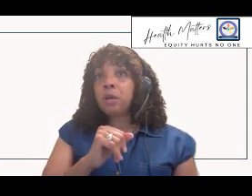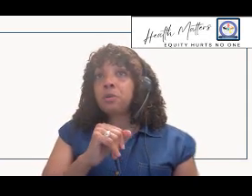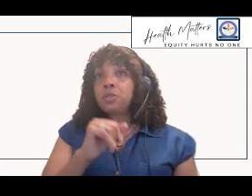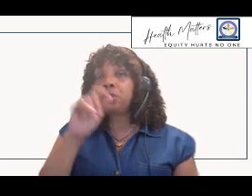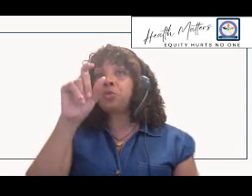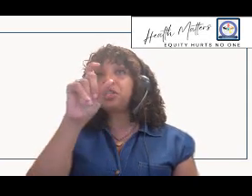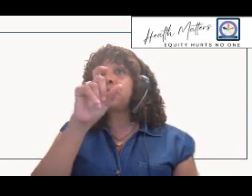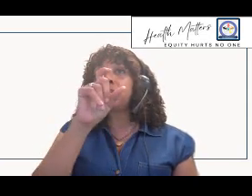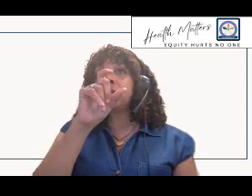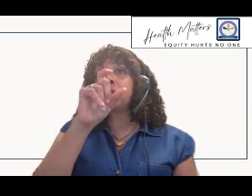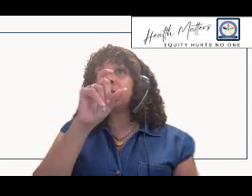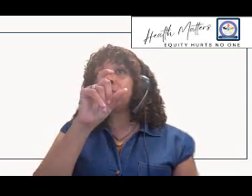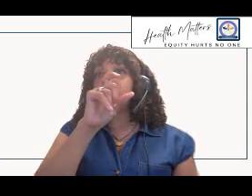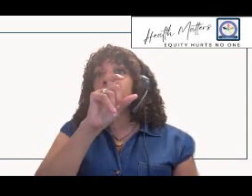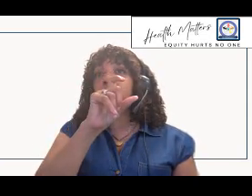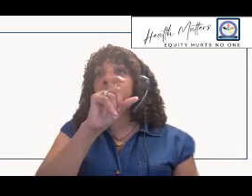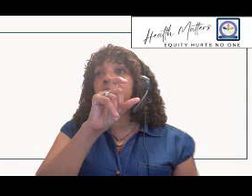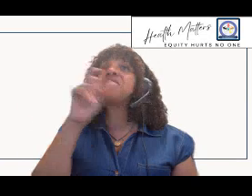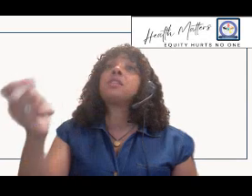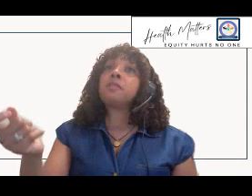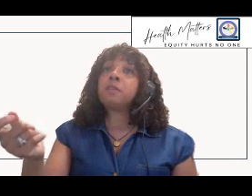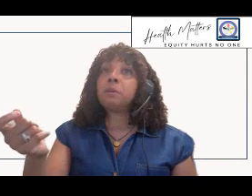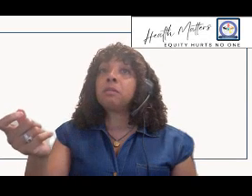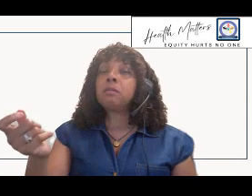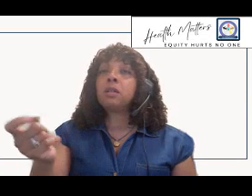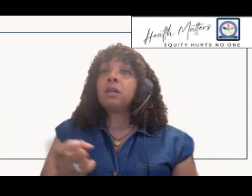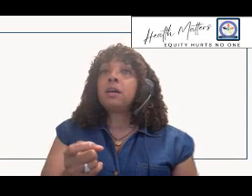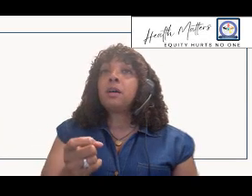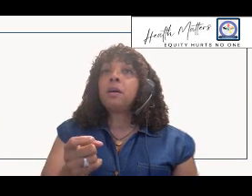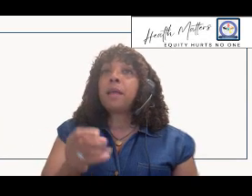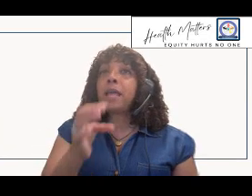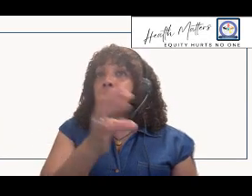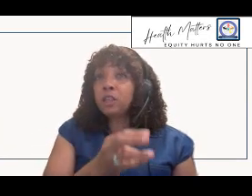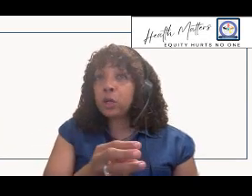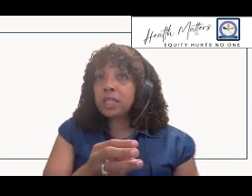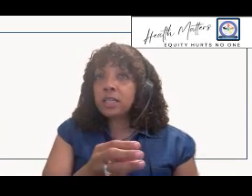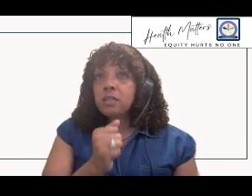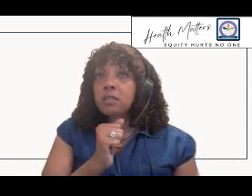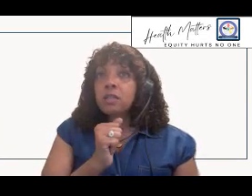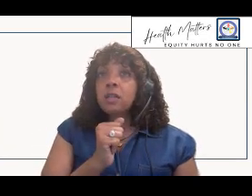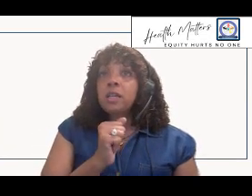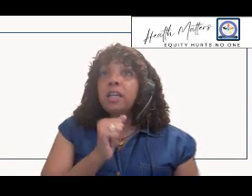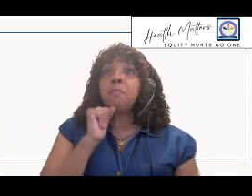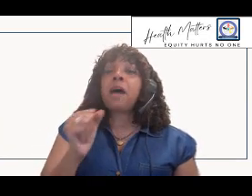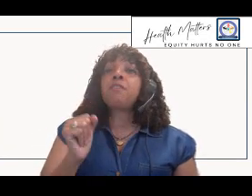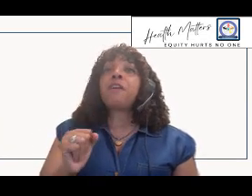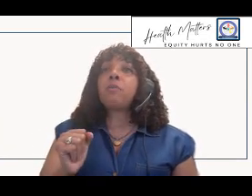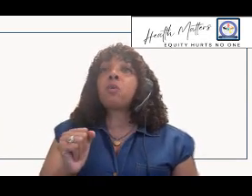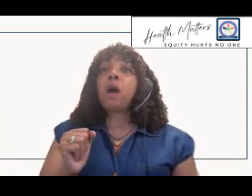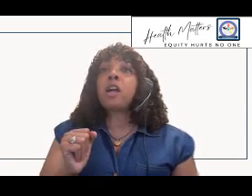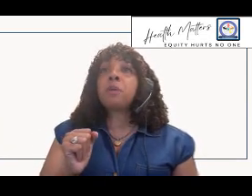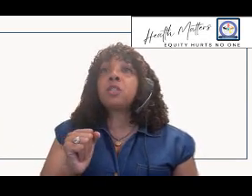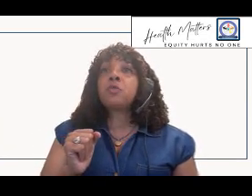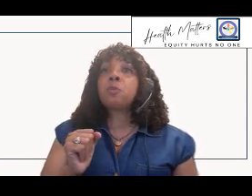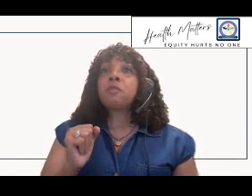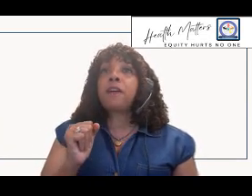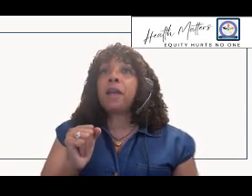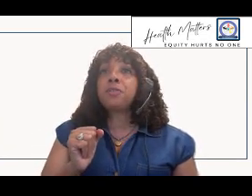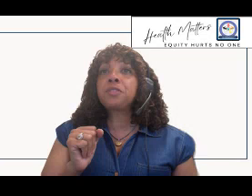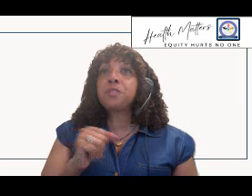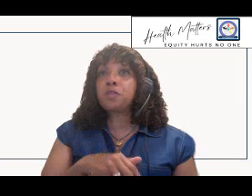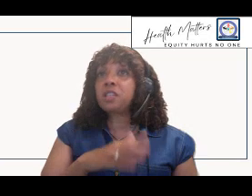mention their numbers and do just the essence of the bill. AB 36, it modified requirements